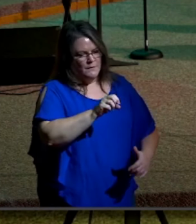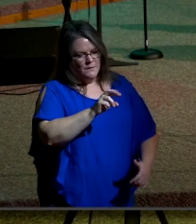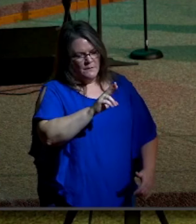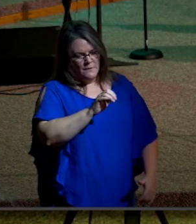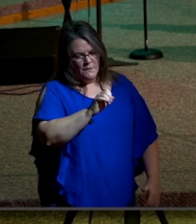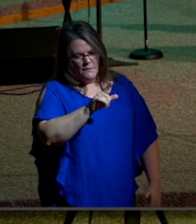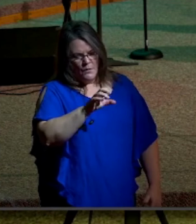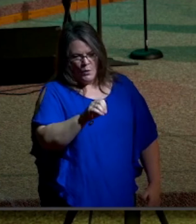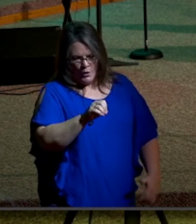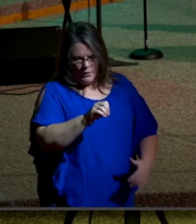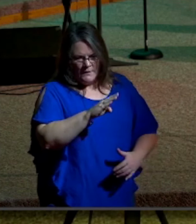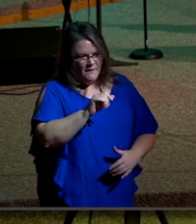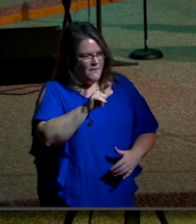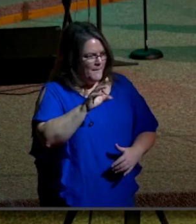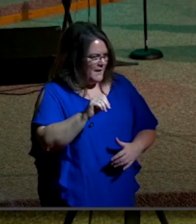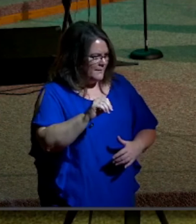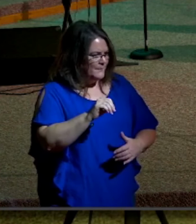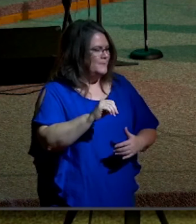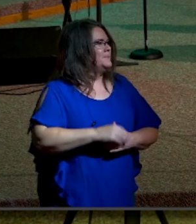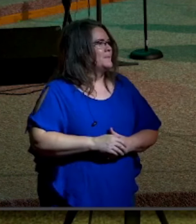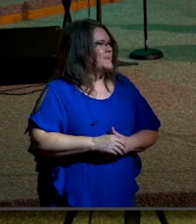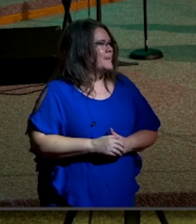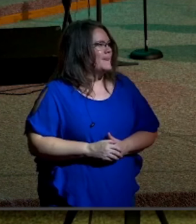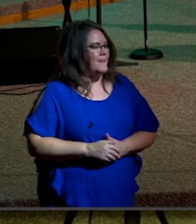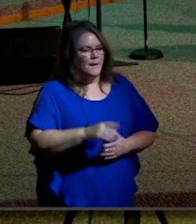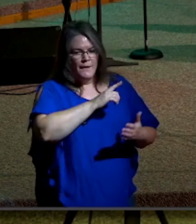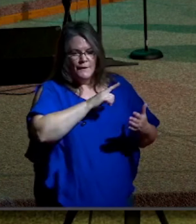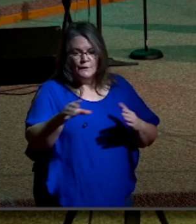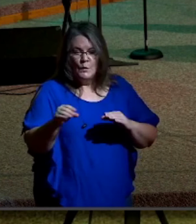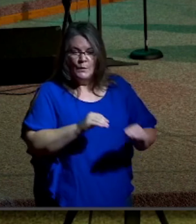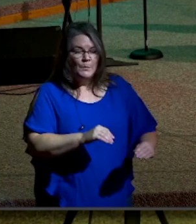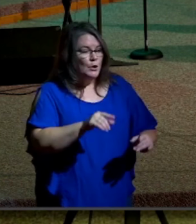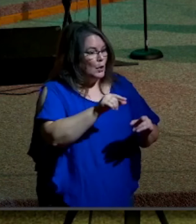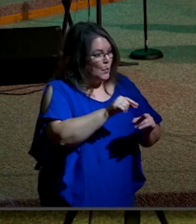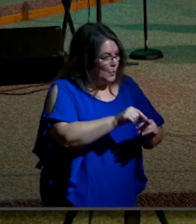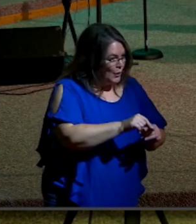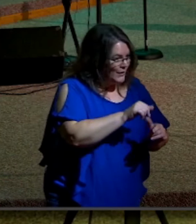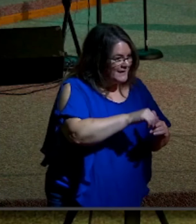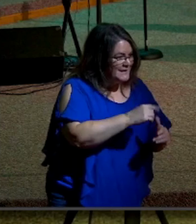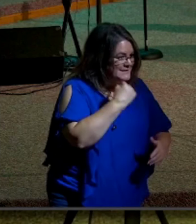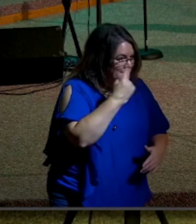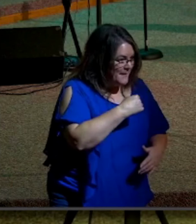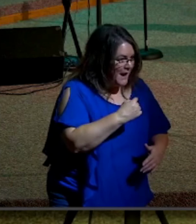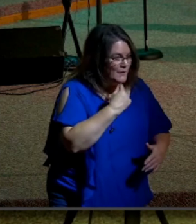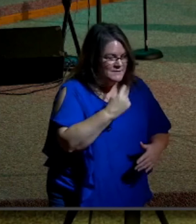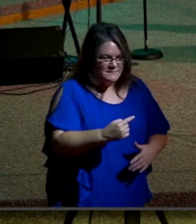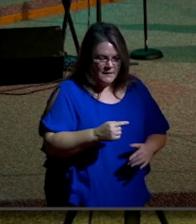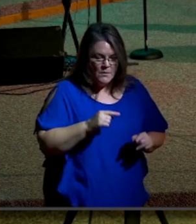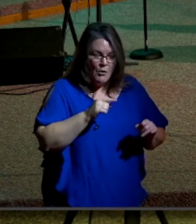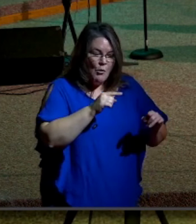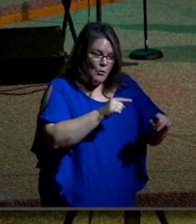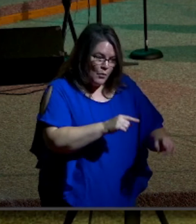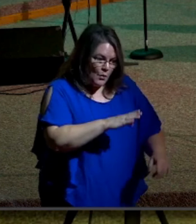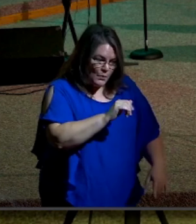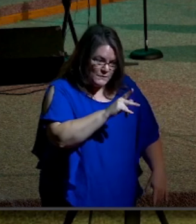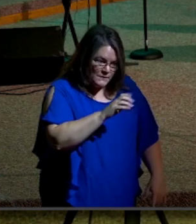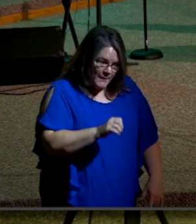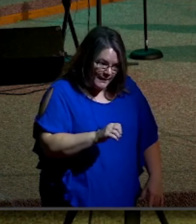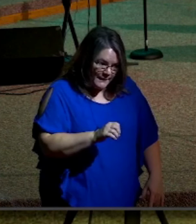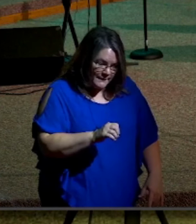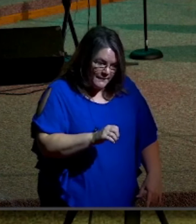23. And the Lord put a word in Balaam's mouth and said, "Return to Balak, and thus you shall